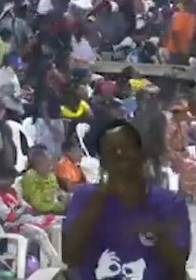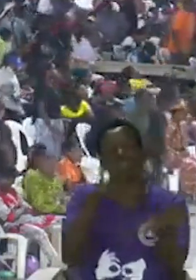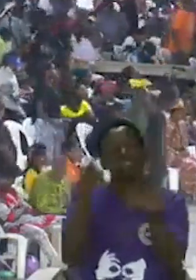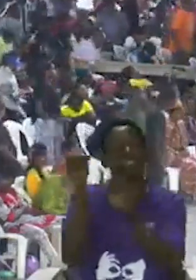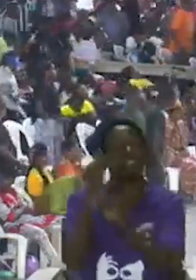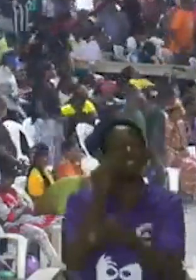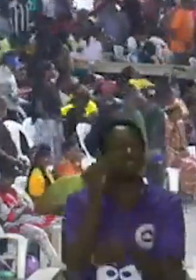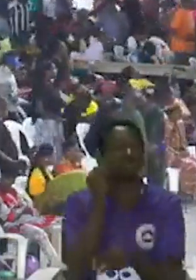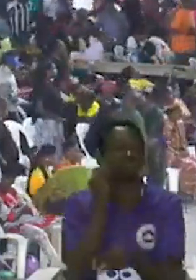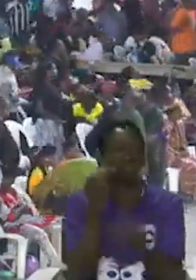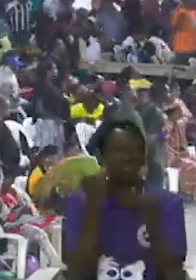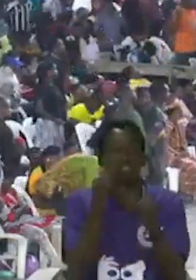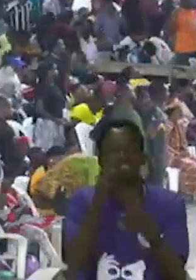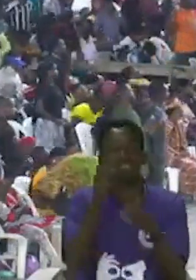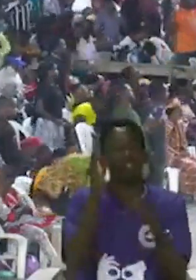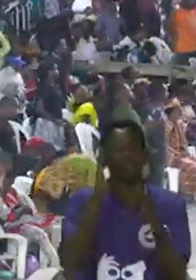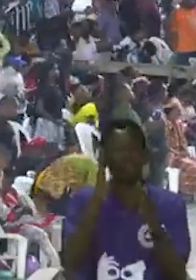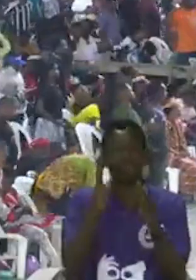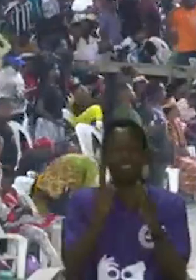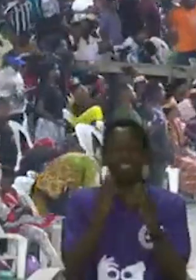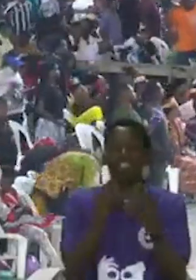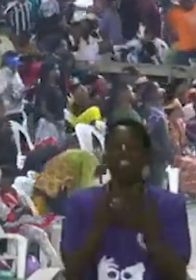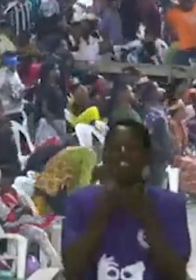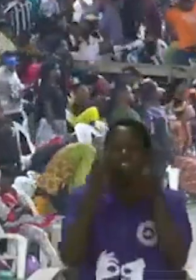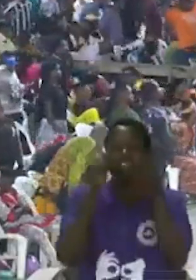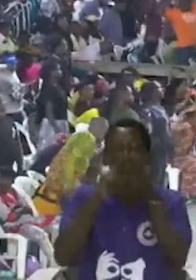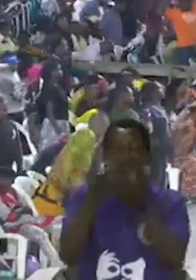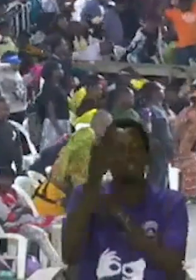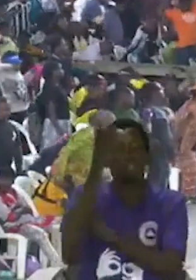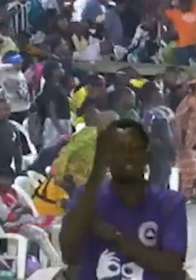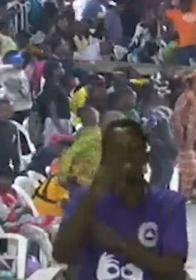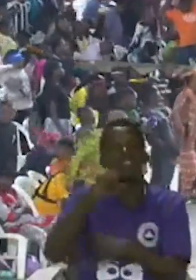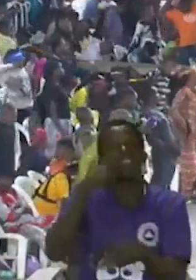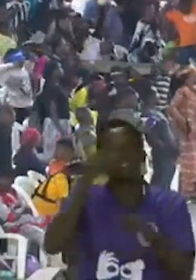You're going to cry to the Almighty God and say, Father,